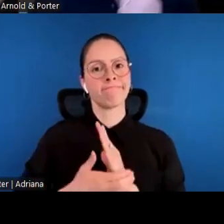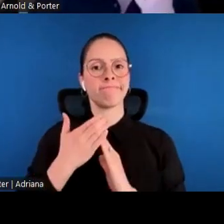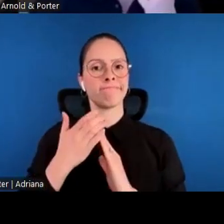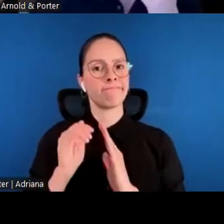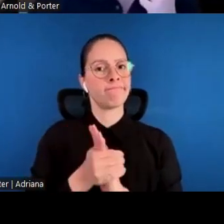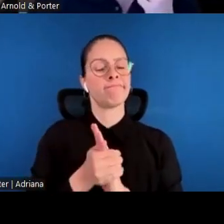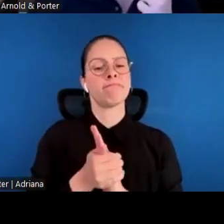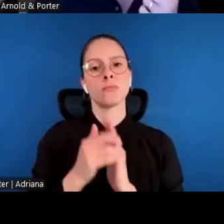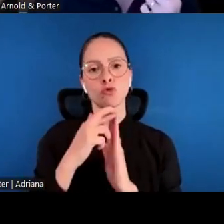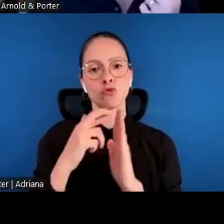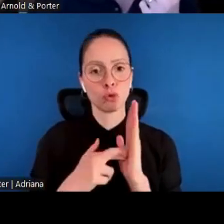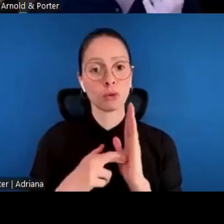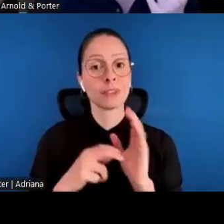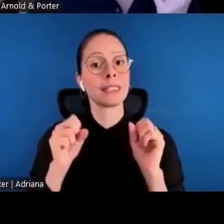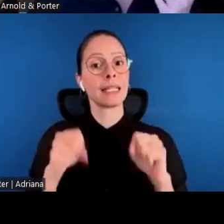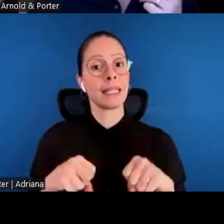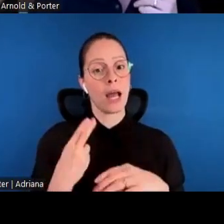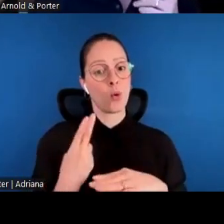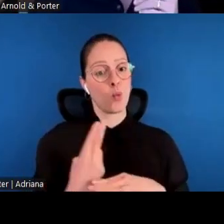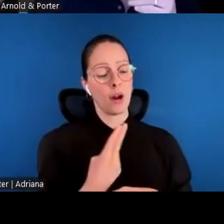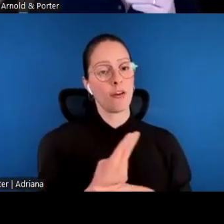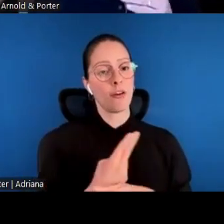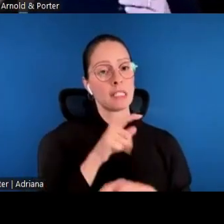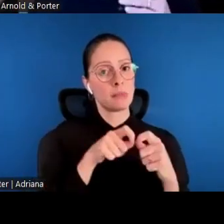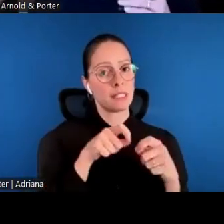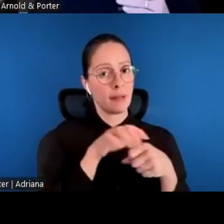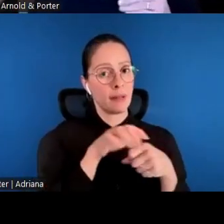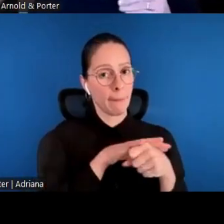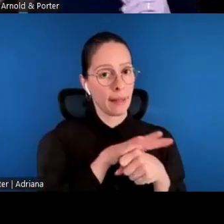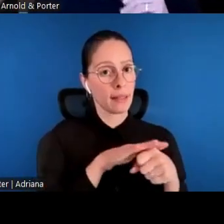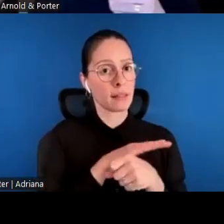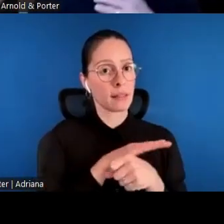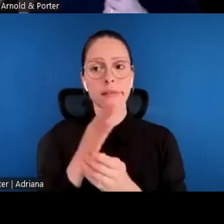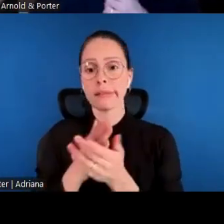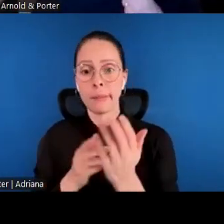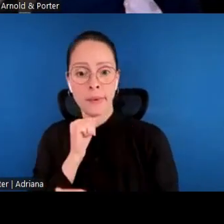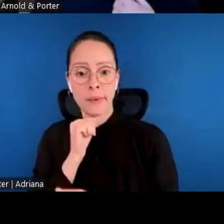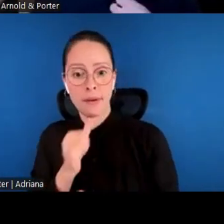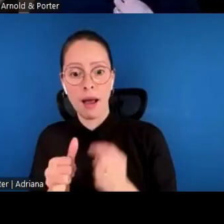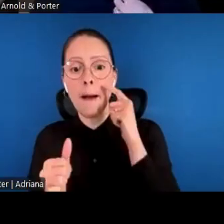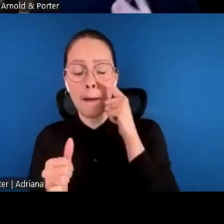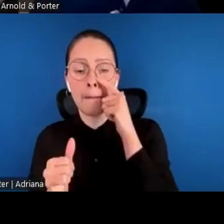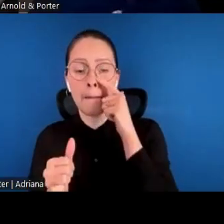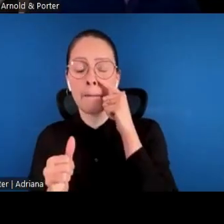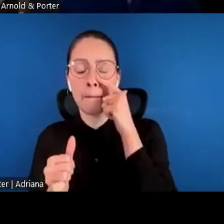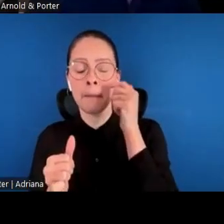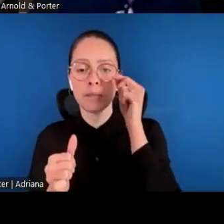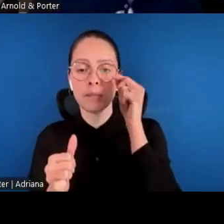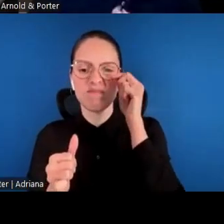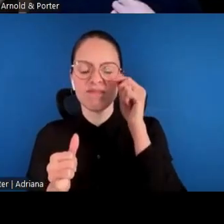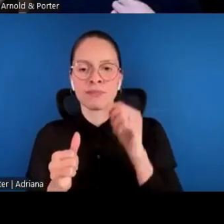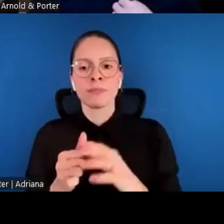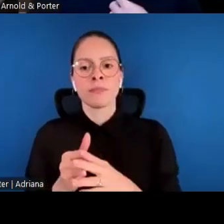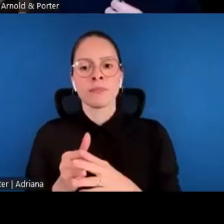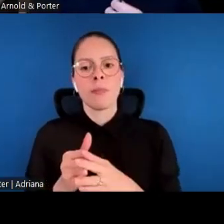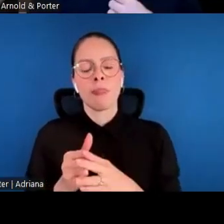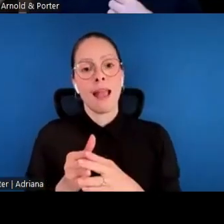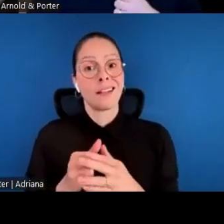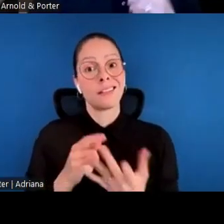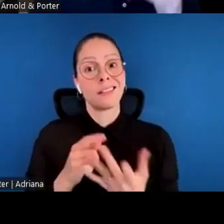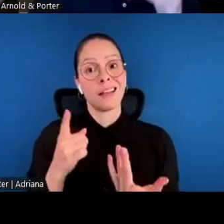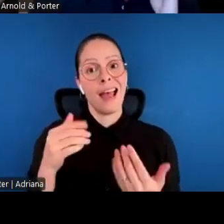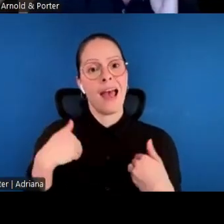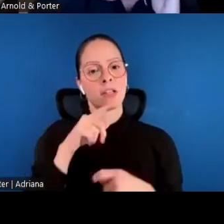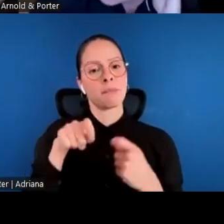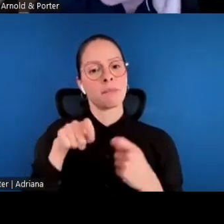certain places, and in certain places you can't. And there's a way that you're supposed to wear the uniform.